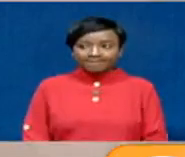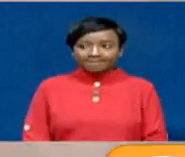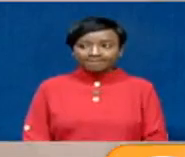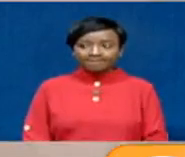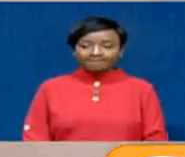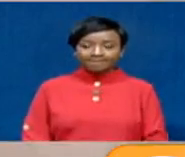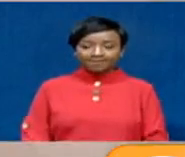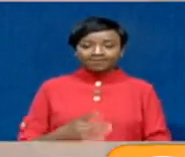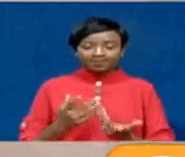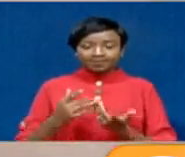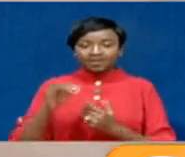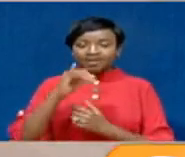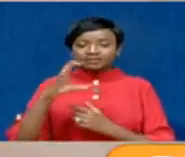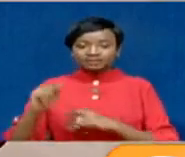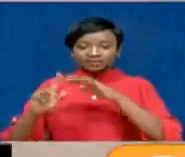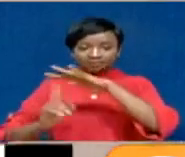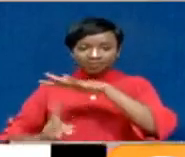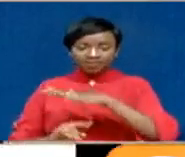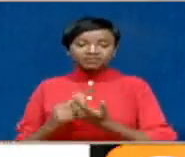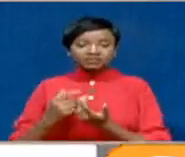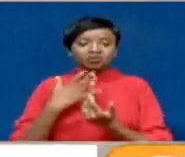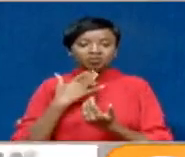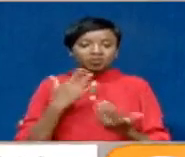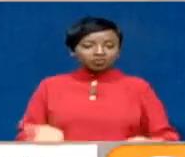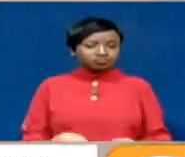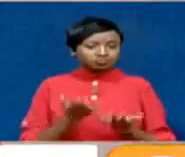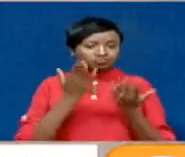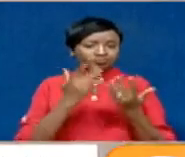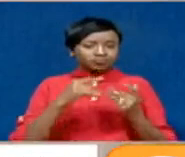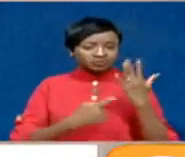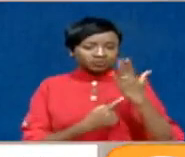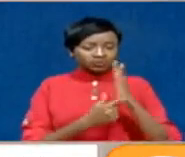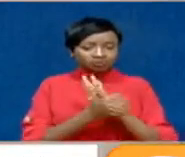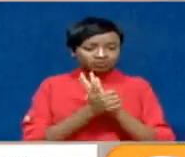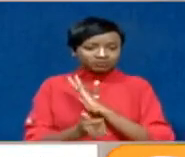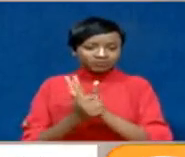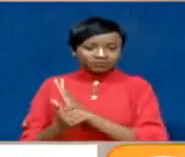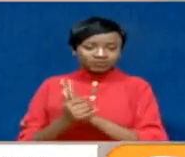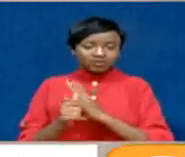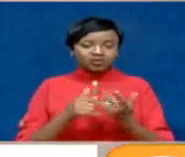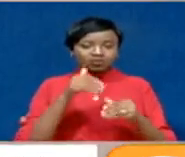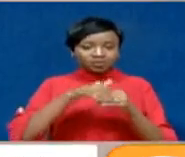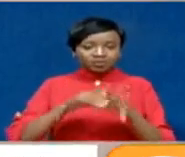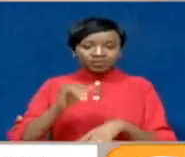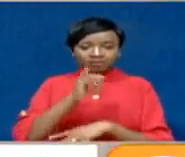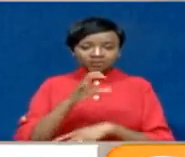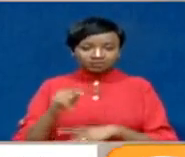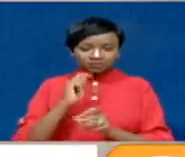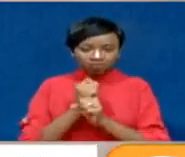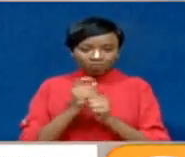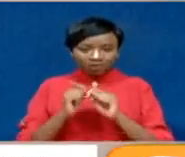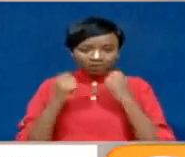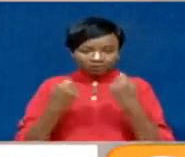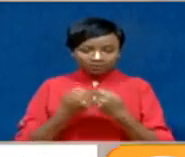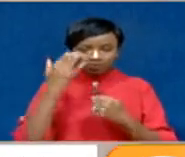The Kenyan government, through the Ministry of ICT, is set to ramp up the level of technological skill capacity among its ICT workforce in a